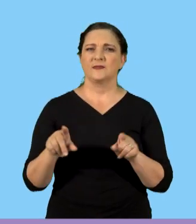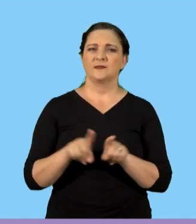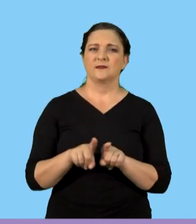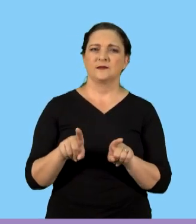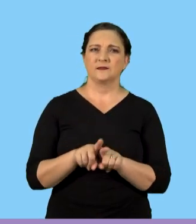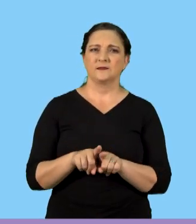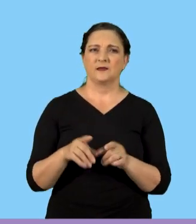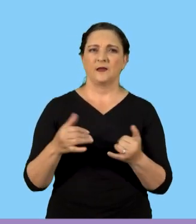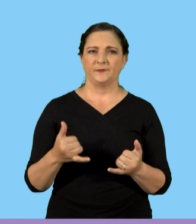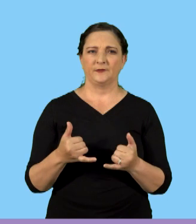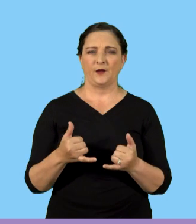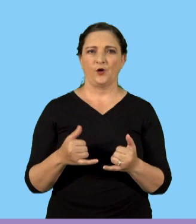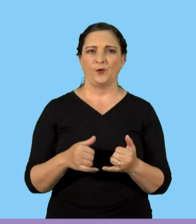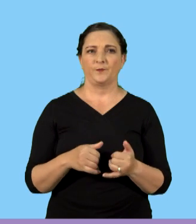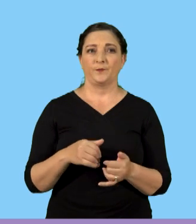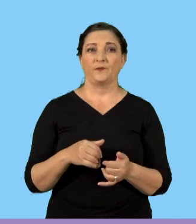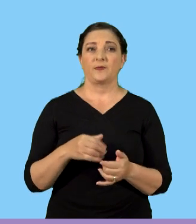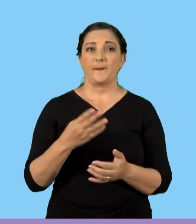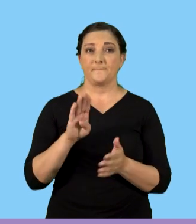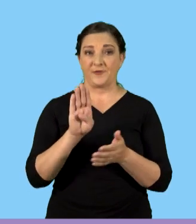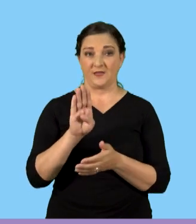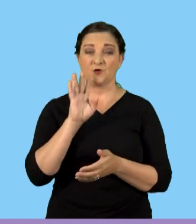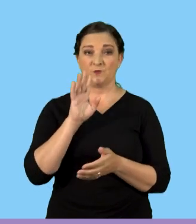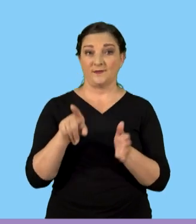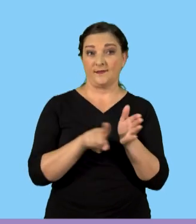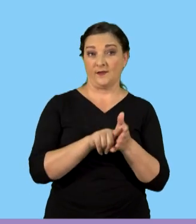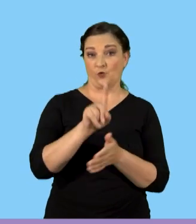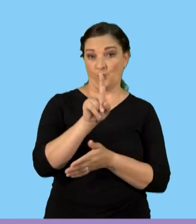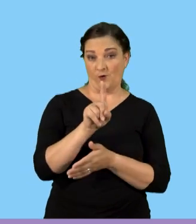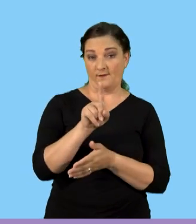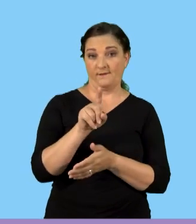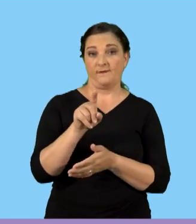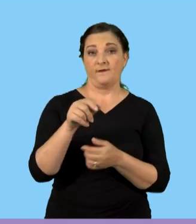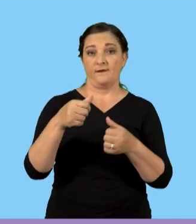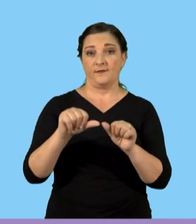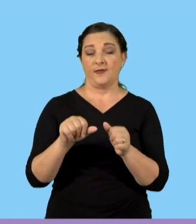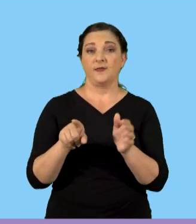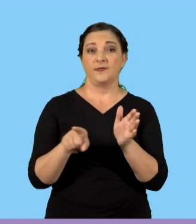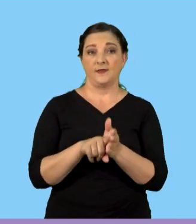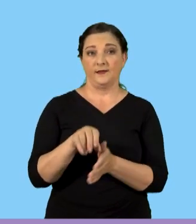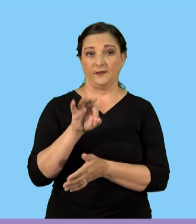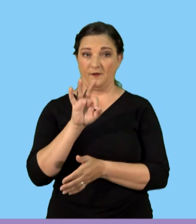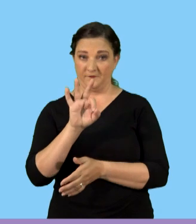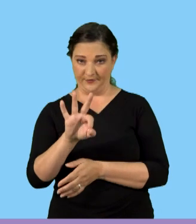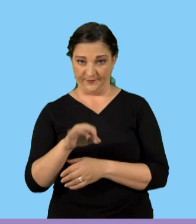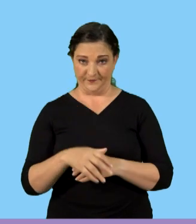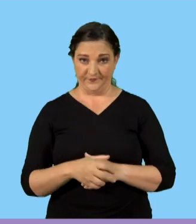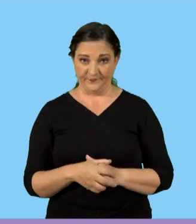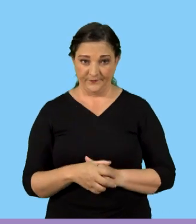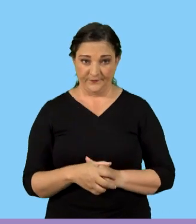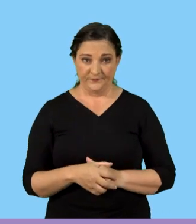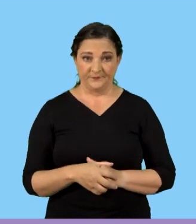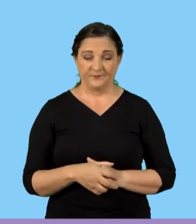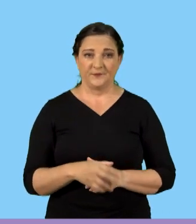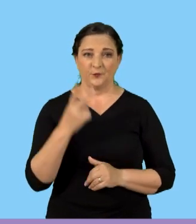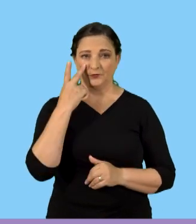thing for B, that is negative 1 and negative 3. So negative 1 for the x value, and we are going to move down to negative 3, and we are